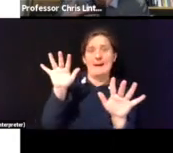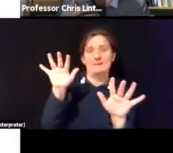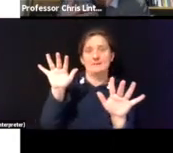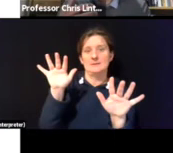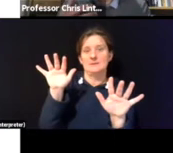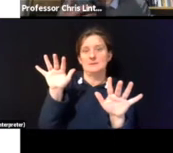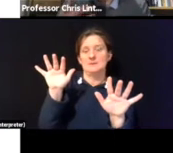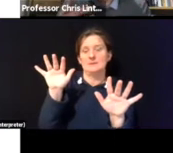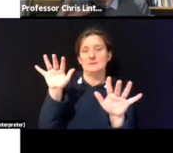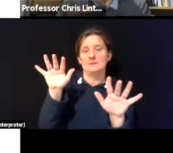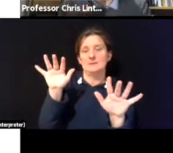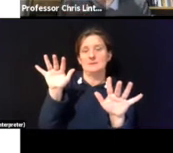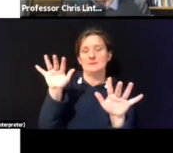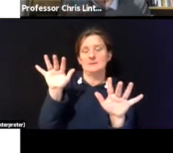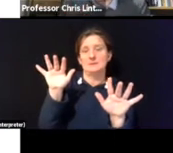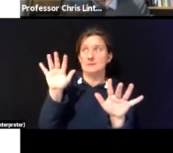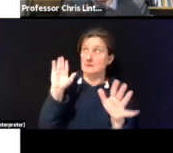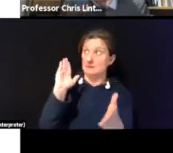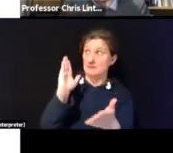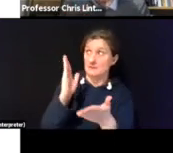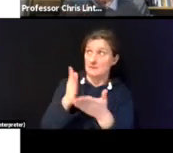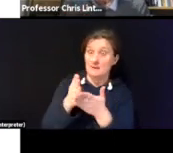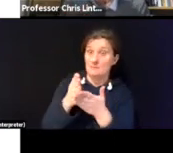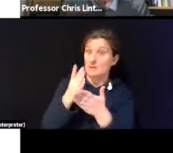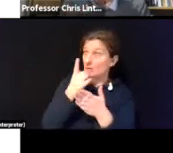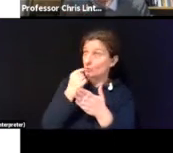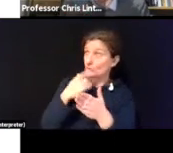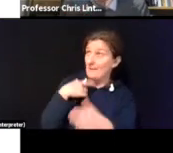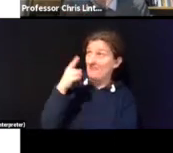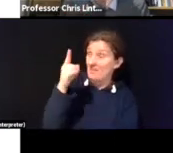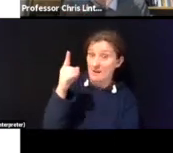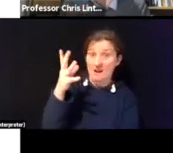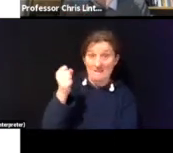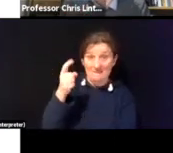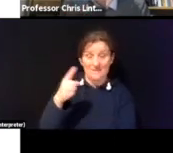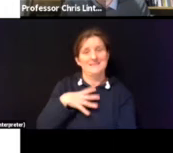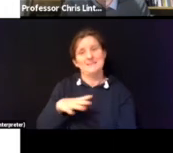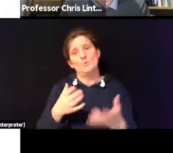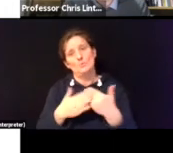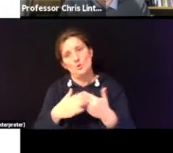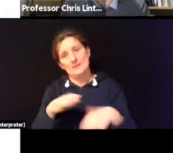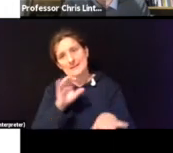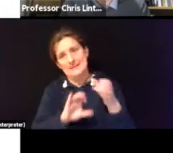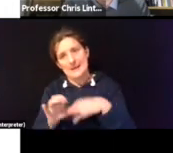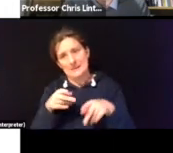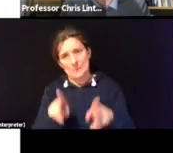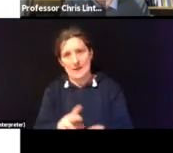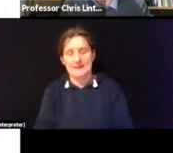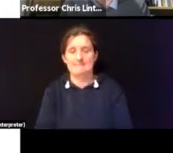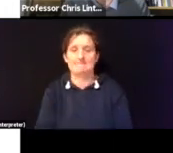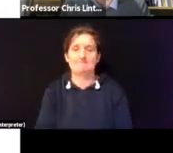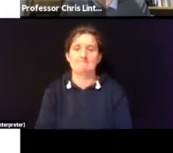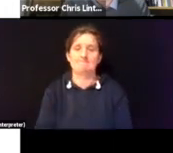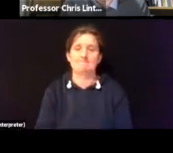we really do have homes for life, we need to be a bit more scientific. And I'm a big fan of